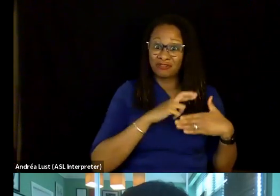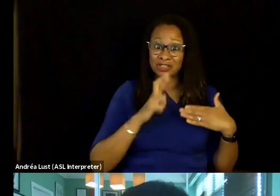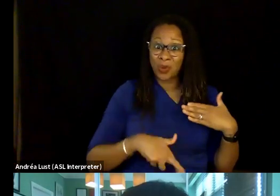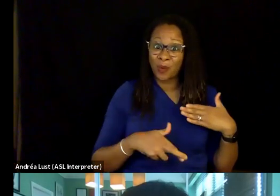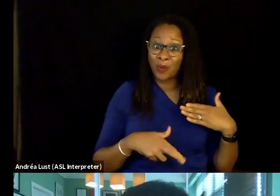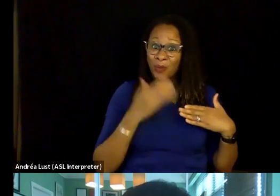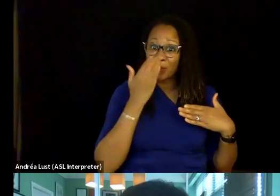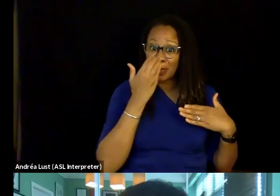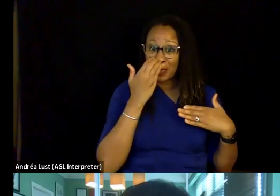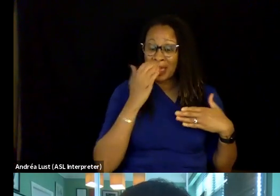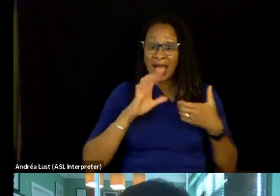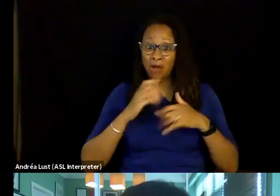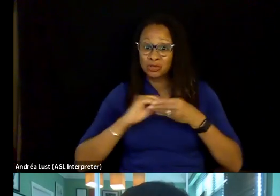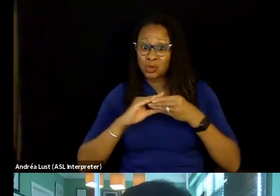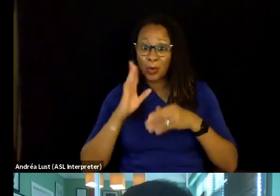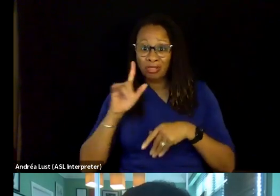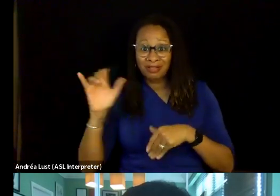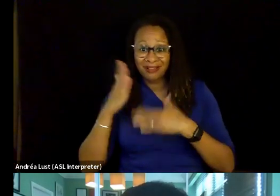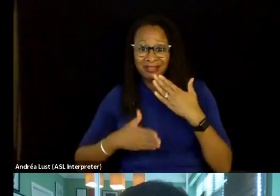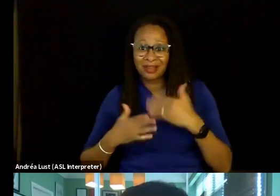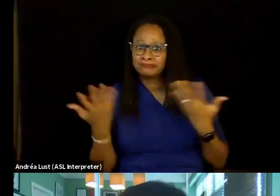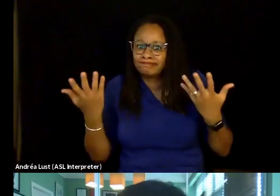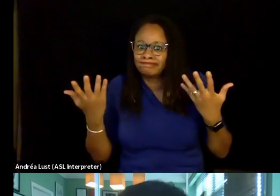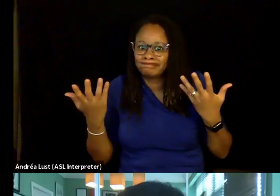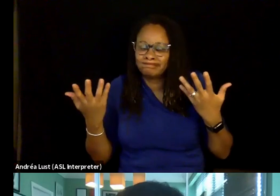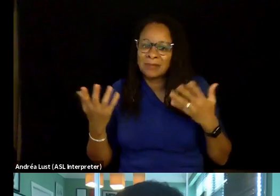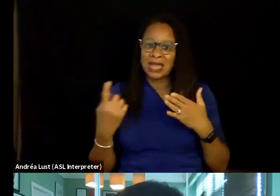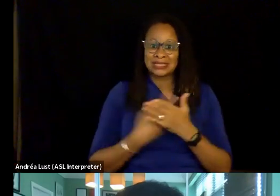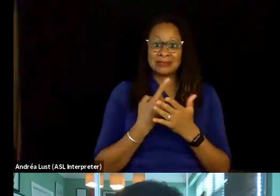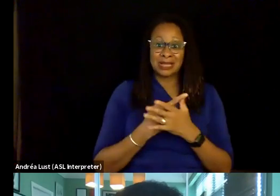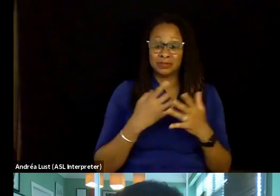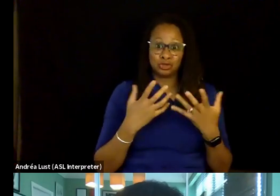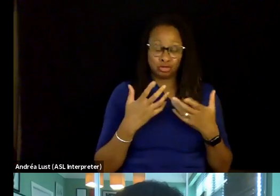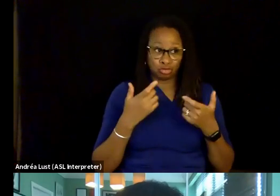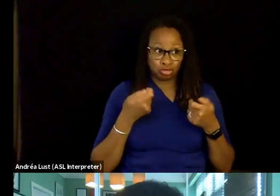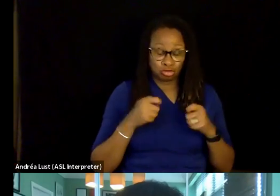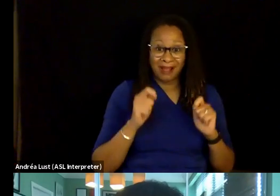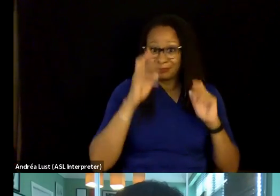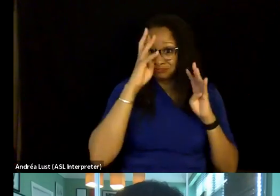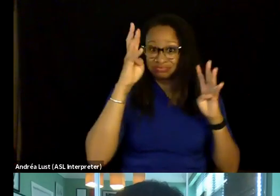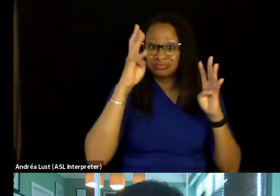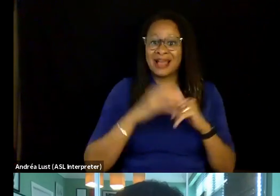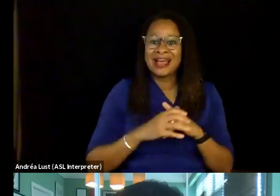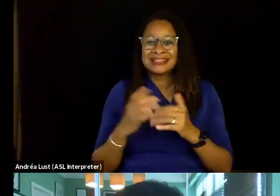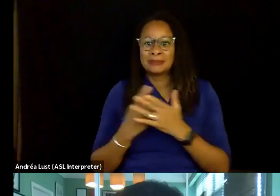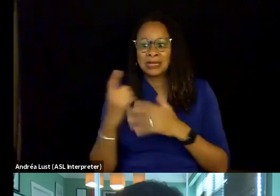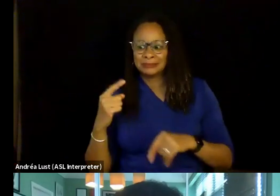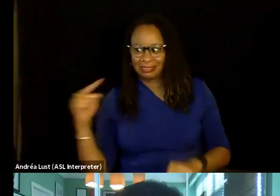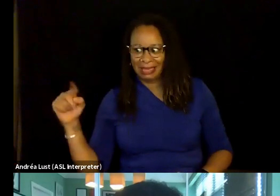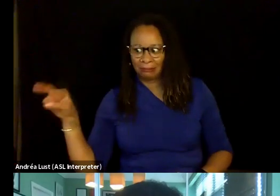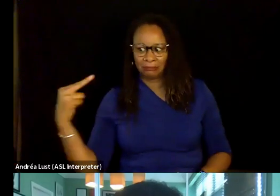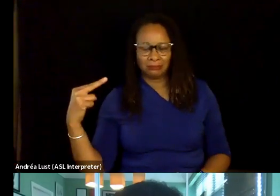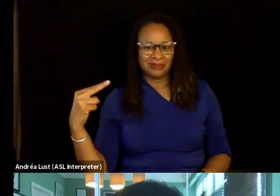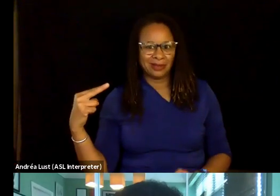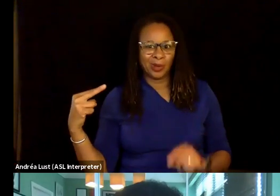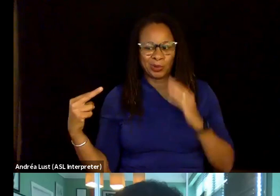how the story is gonna turn out. Because sometimes you try to make it up, but obviously they know that you don't know. So